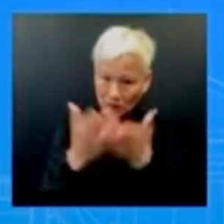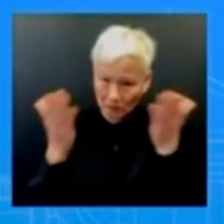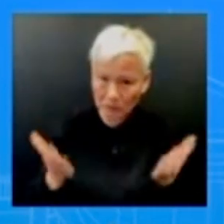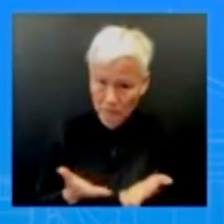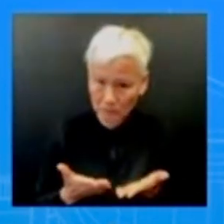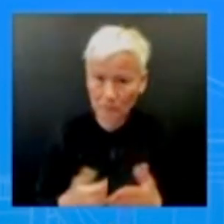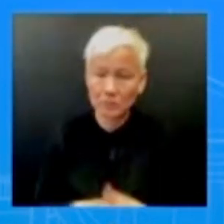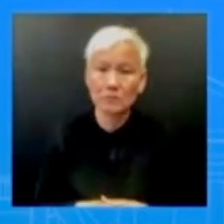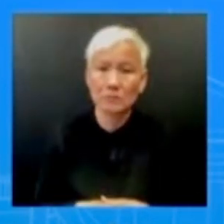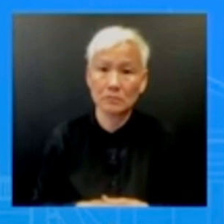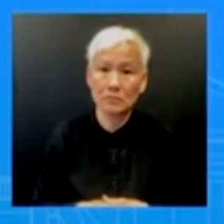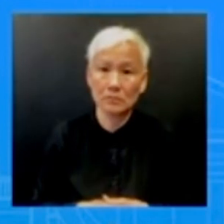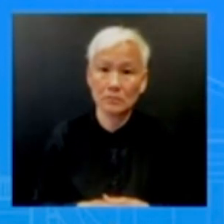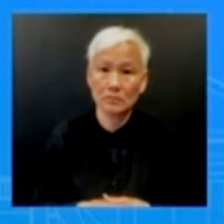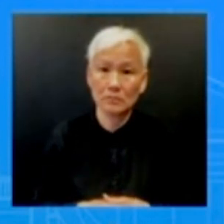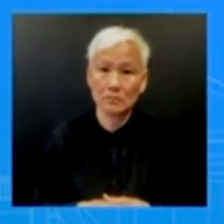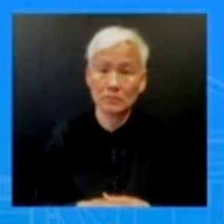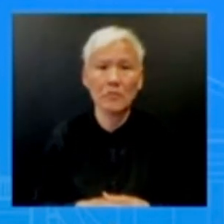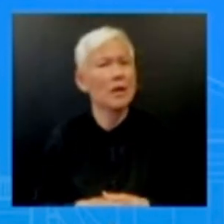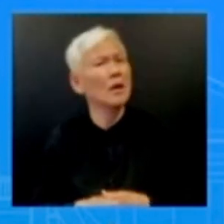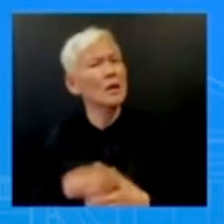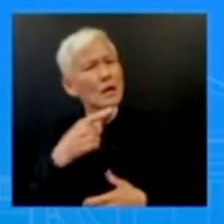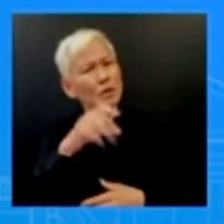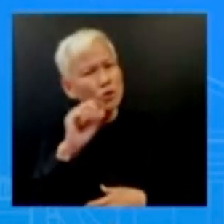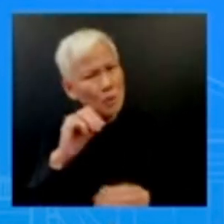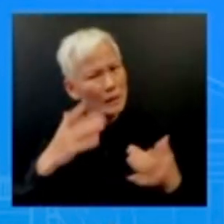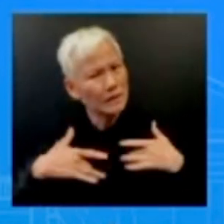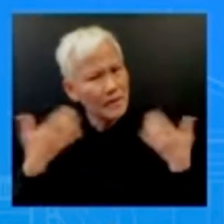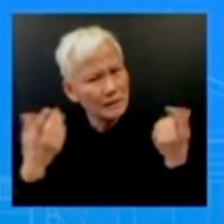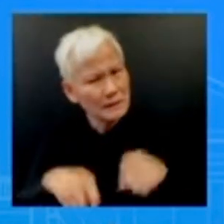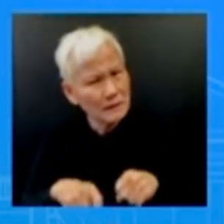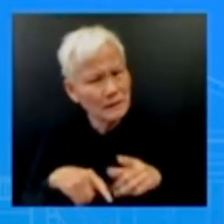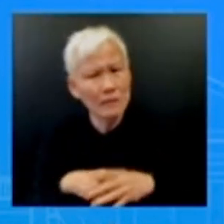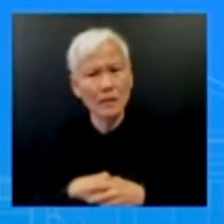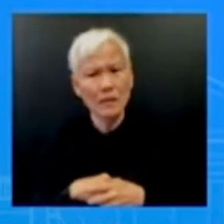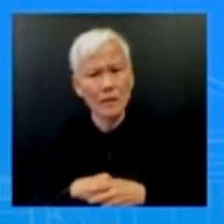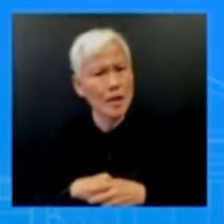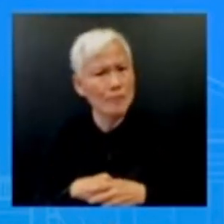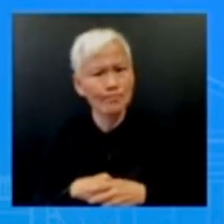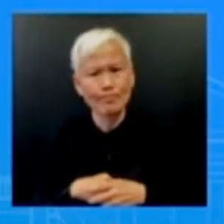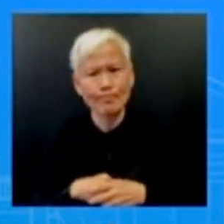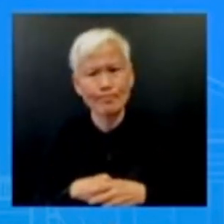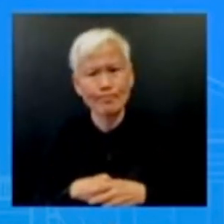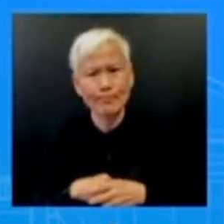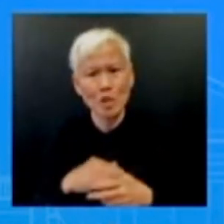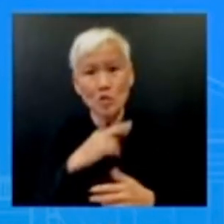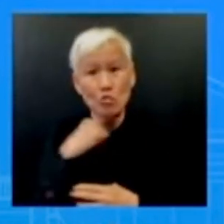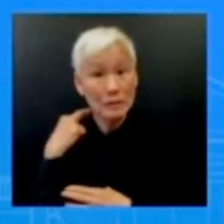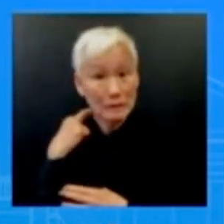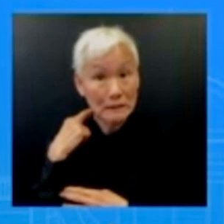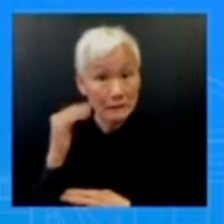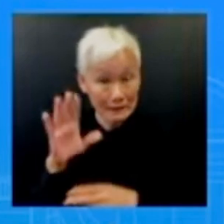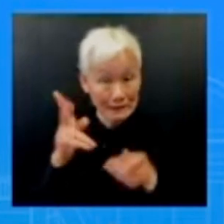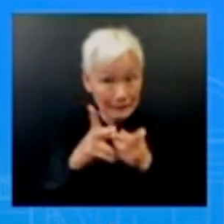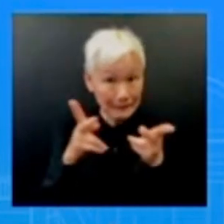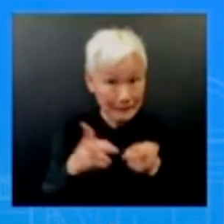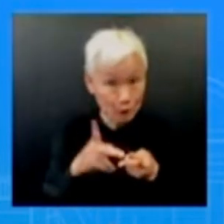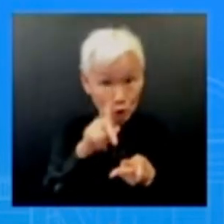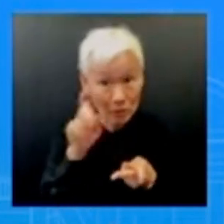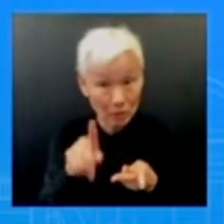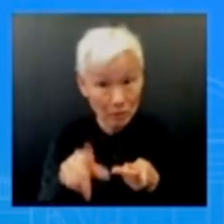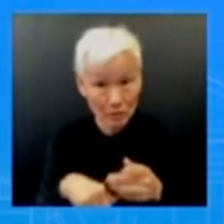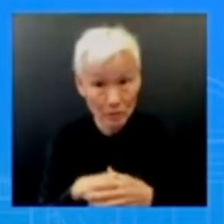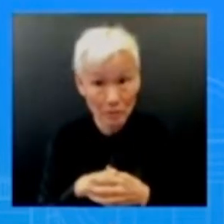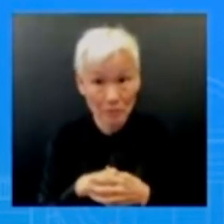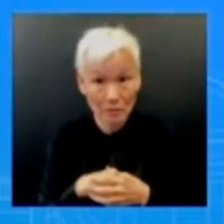of these events as at all a risk to his position as chairman of the Federal Reserve? No, not at all. The president